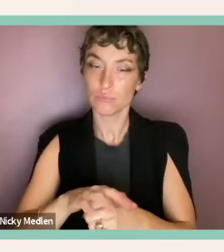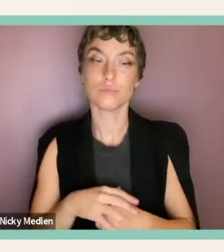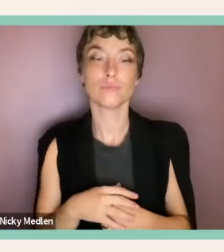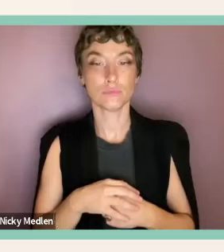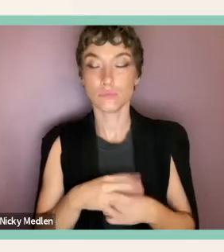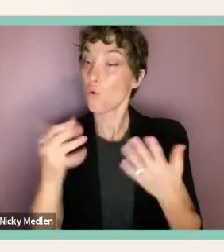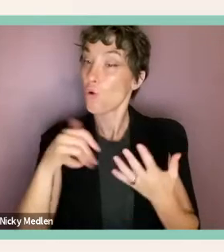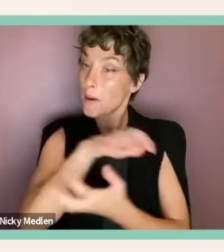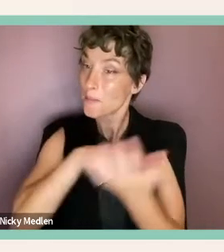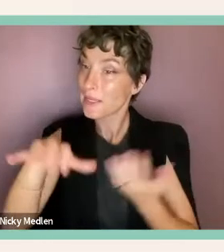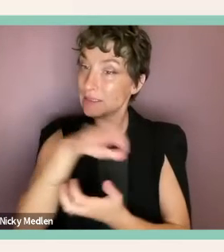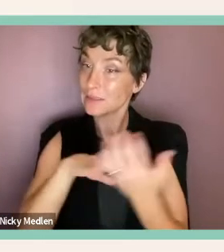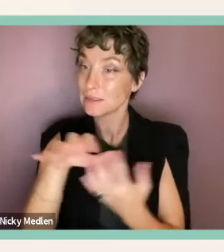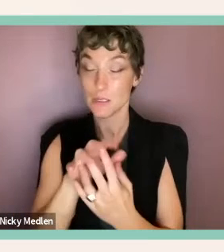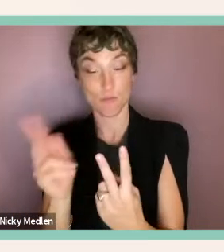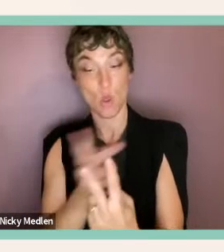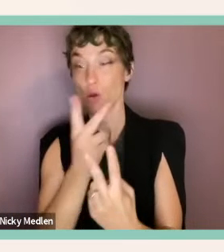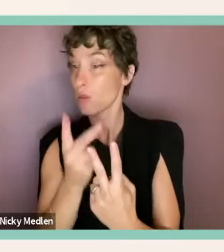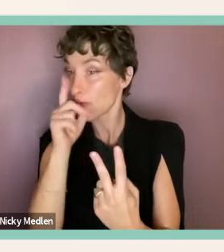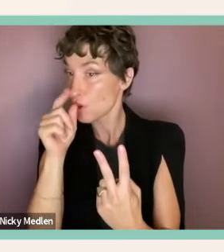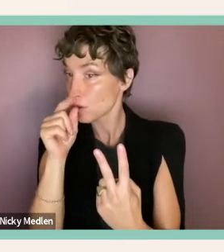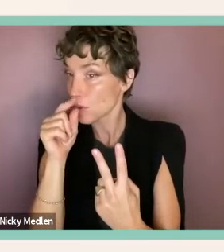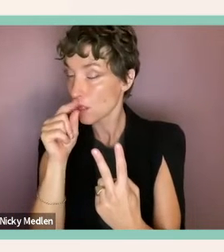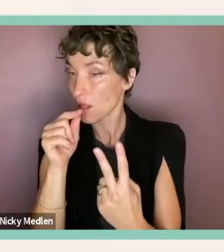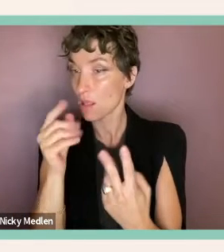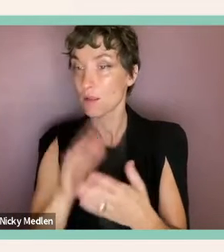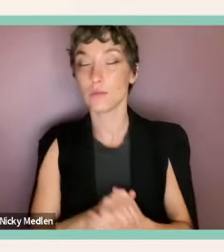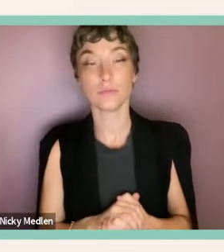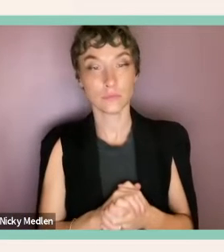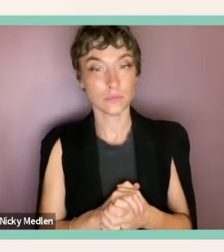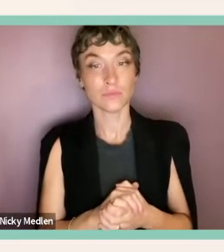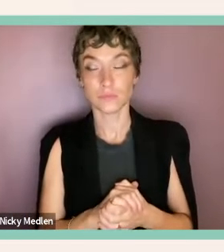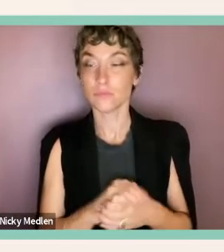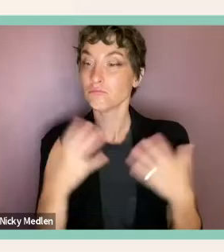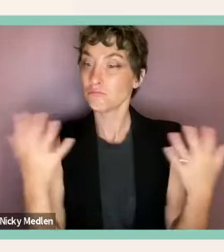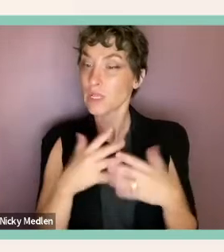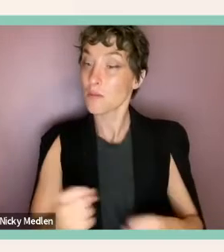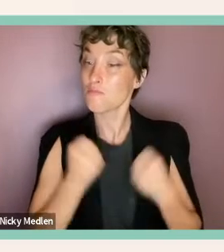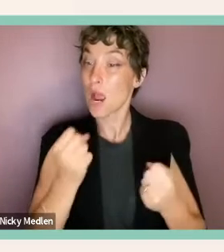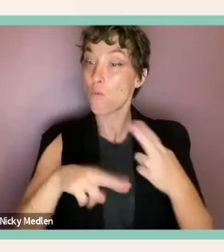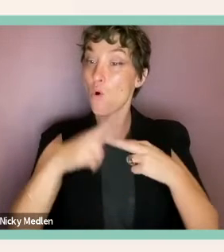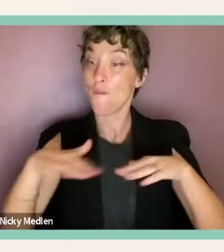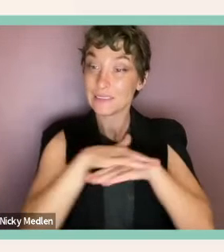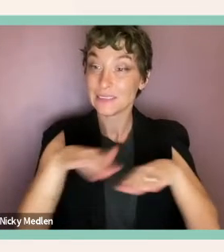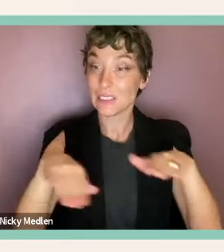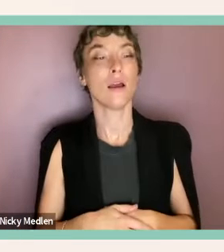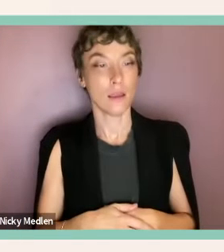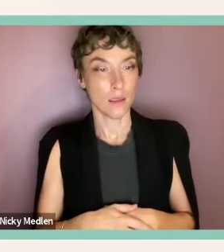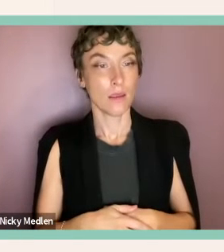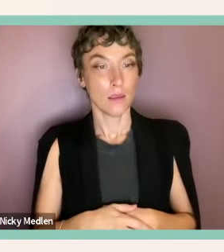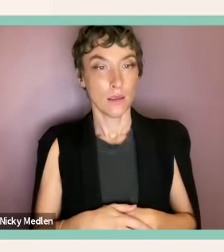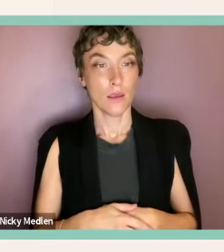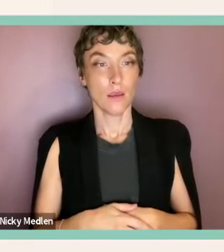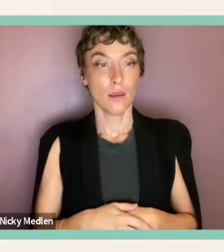the mixture of both of those things. So that's why, that's part of the power of intersectionality, is it's about power. Thanks.